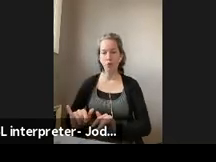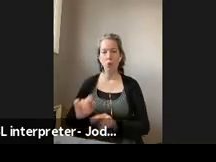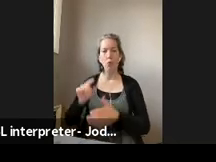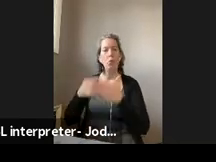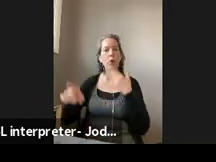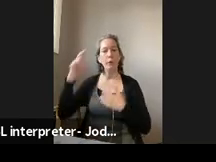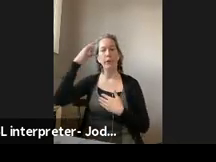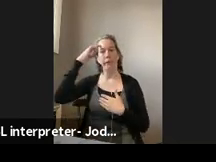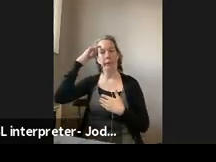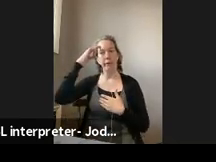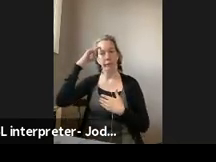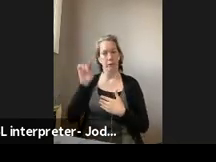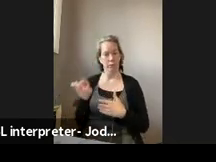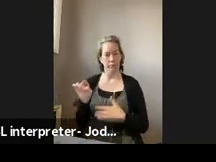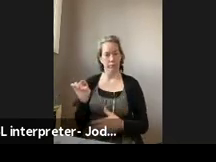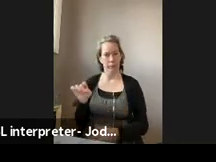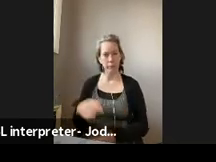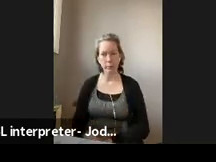So,